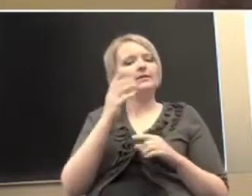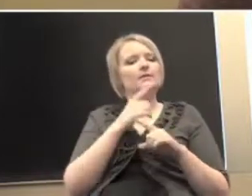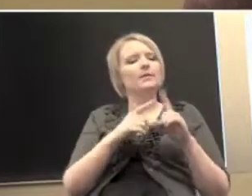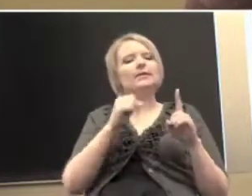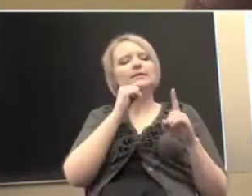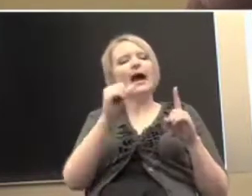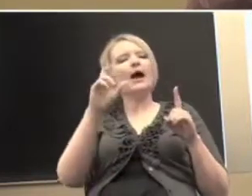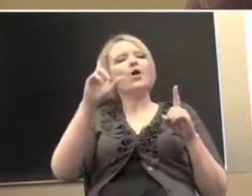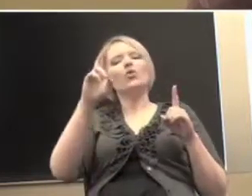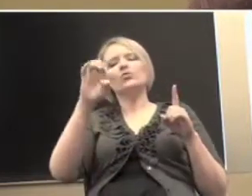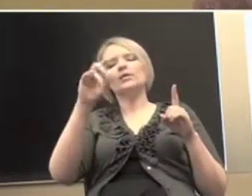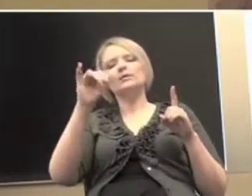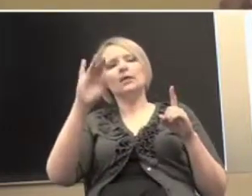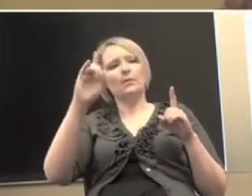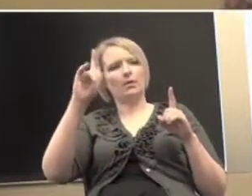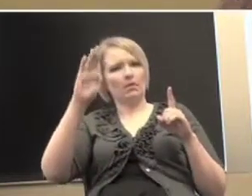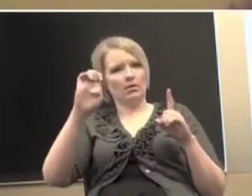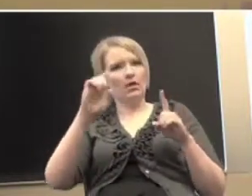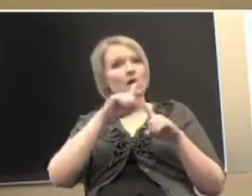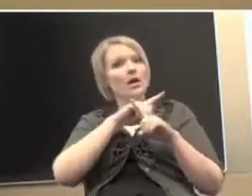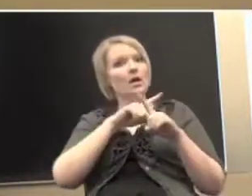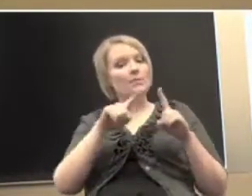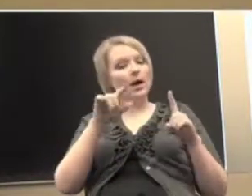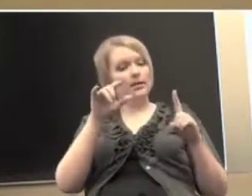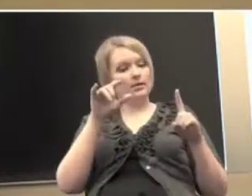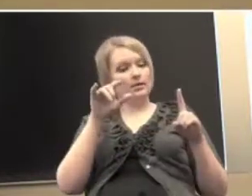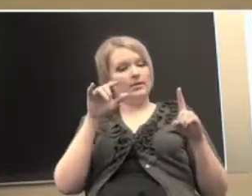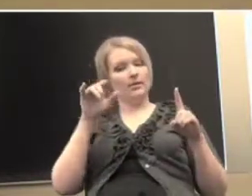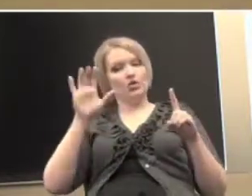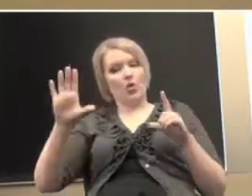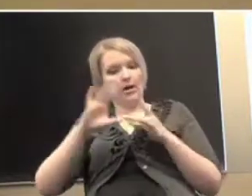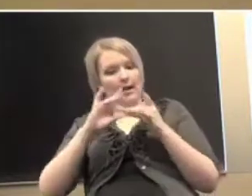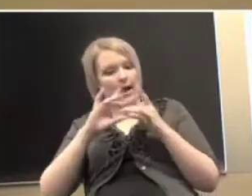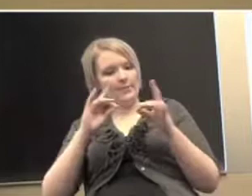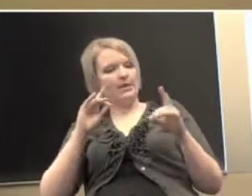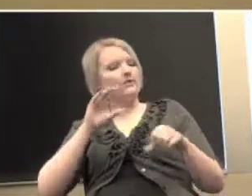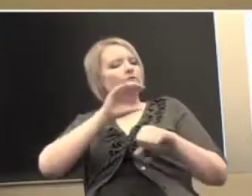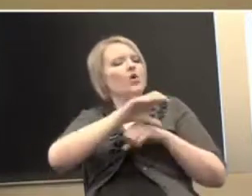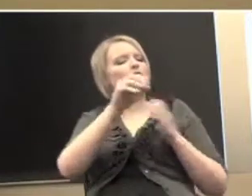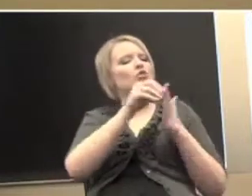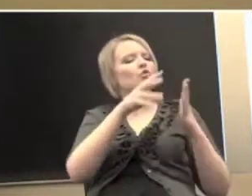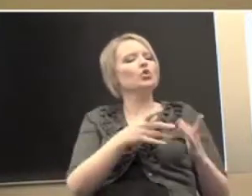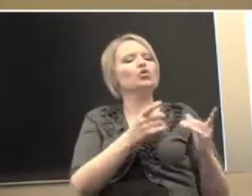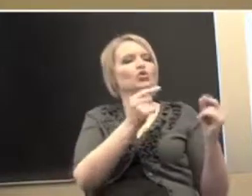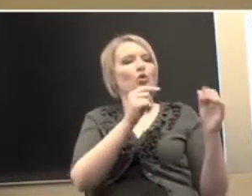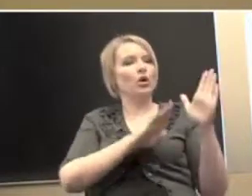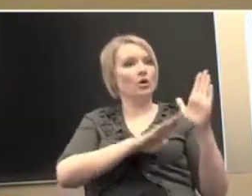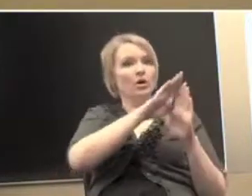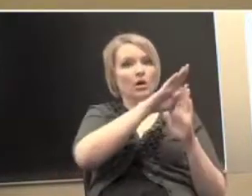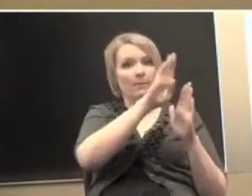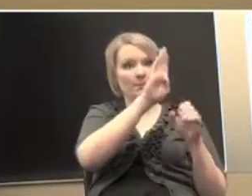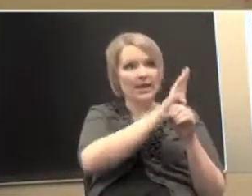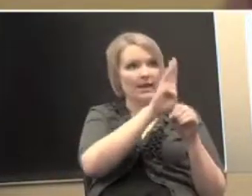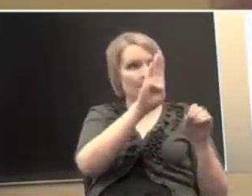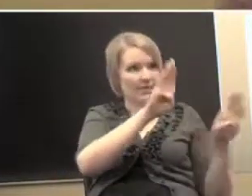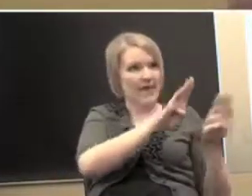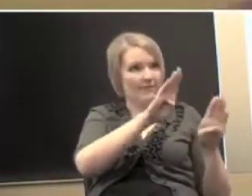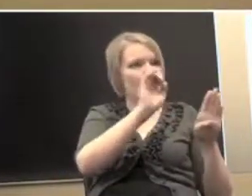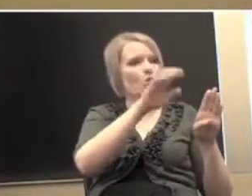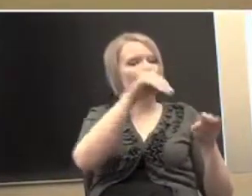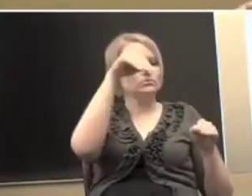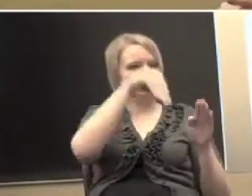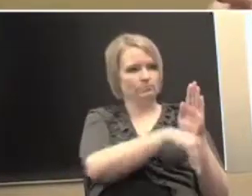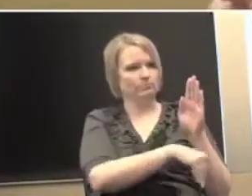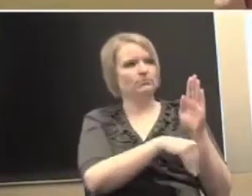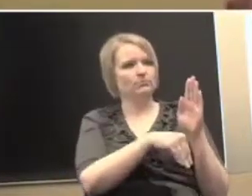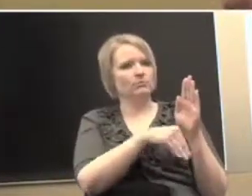reasonable, did this get the student to move back down towards being calm and baseline behavior? Did my behavior accomplish